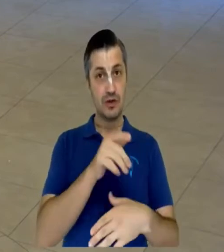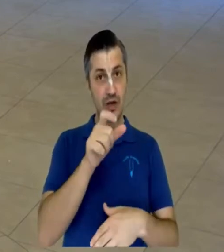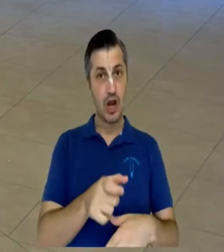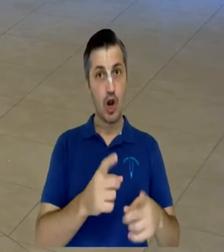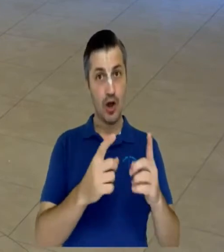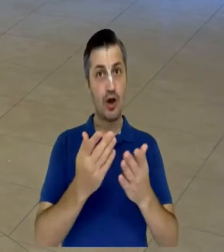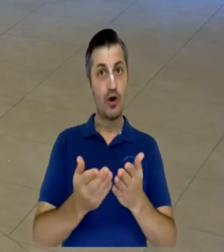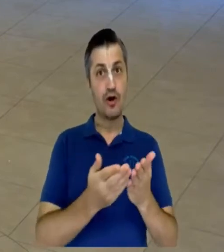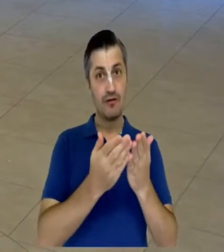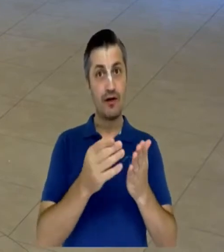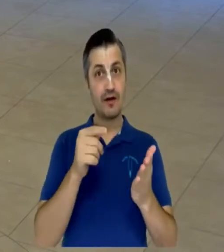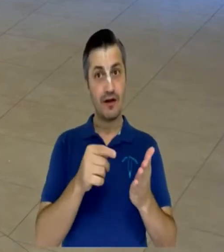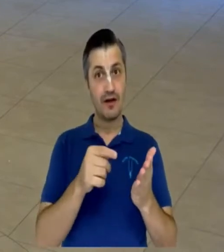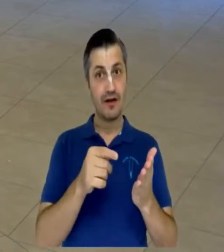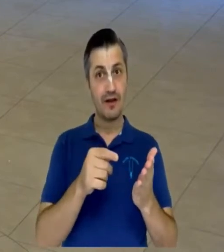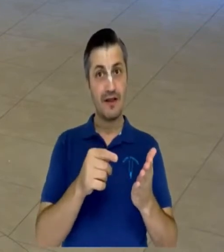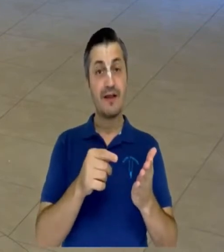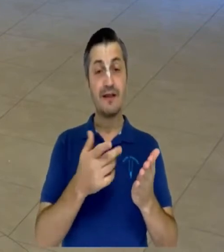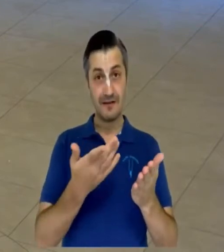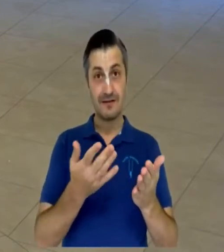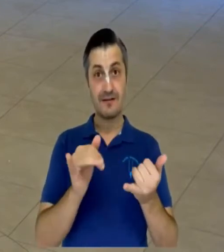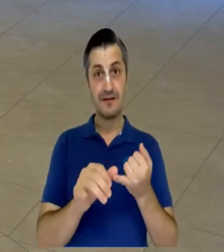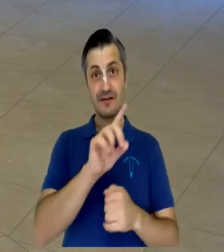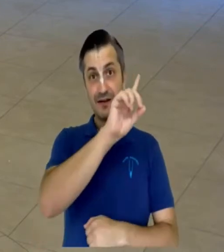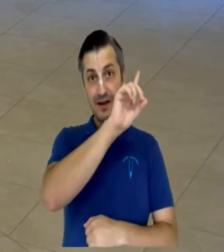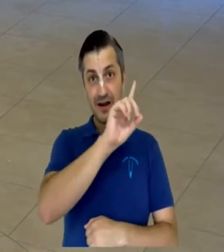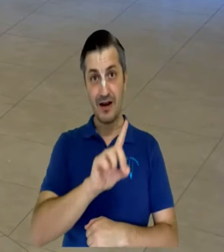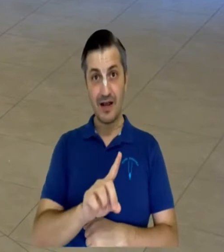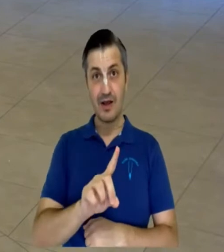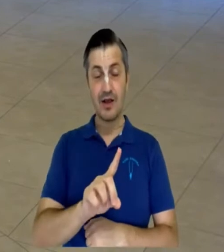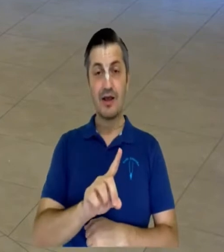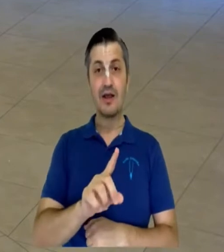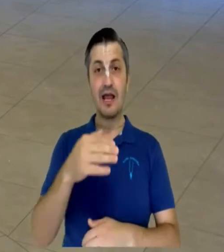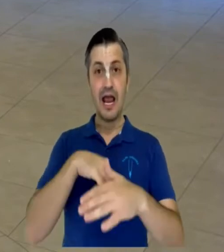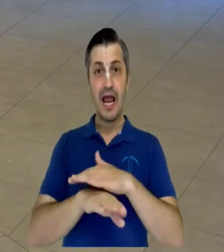is directly present in Kurukshetra